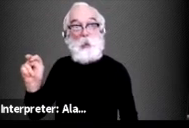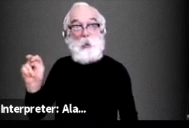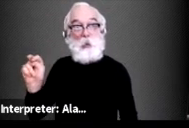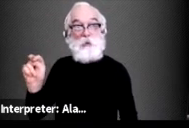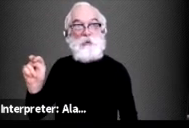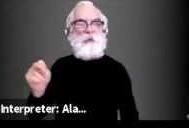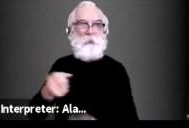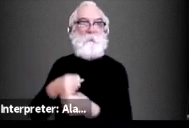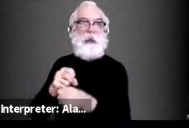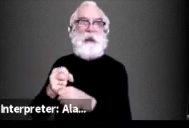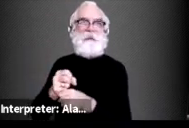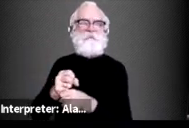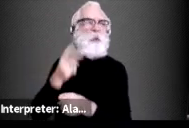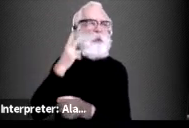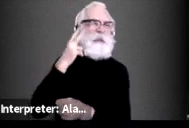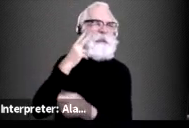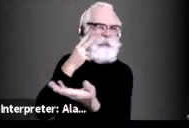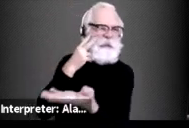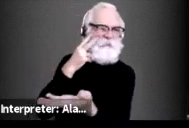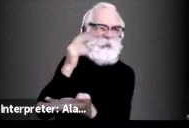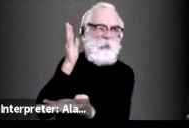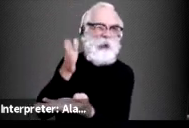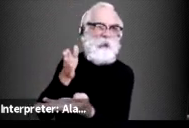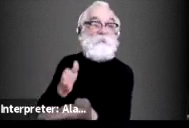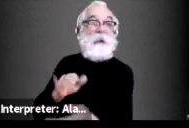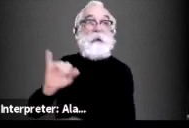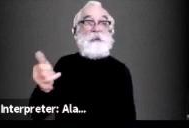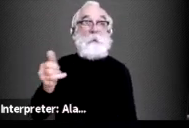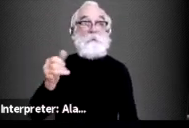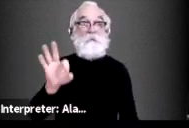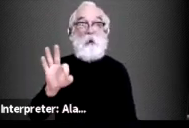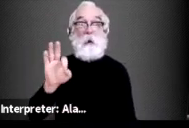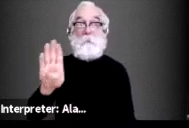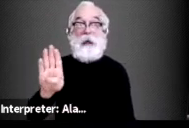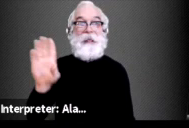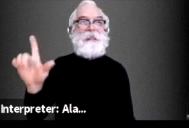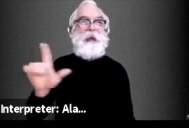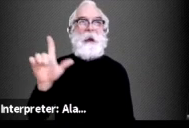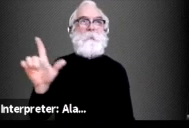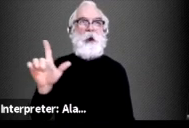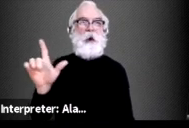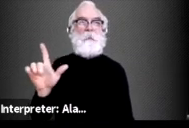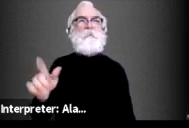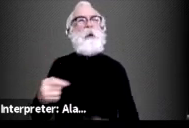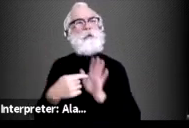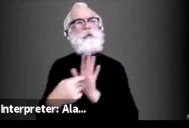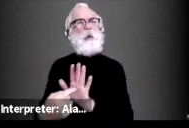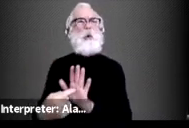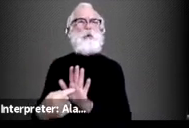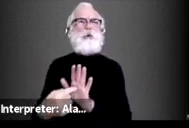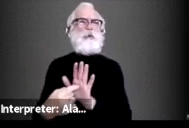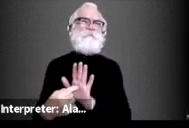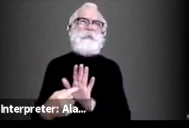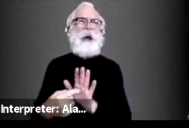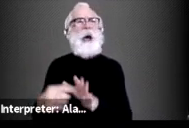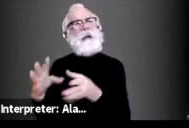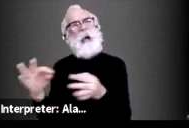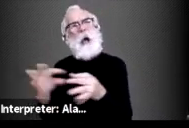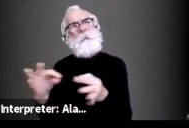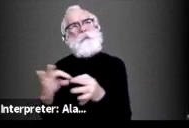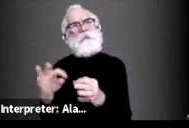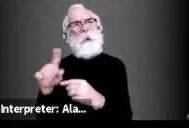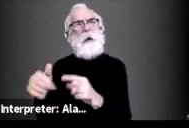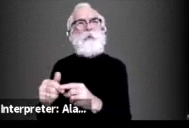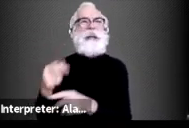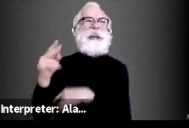The political cartoons from the James Ford Bell Library collection that I'm going to show you today represent commentary on international politics